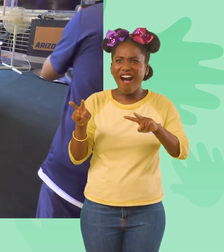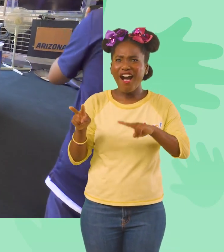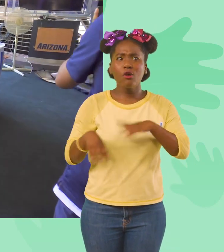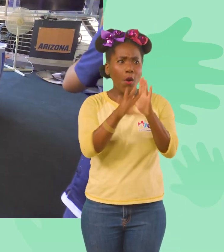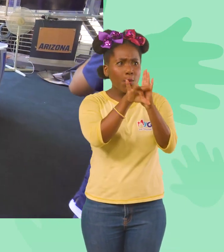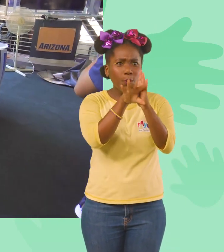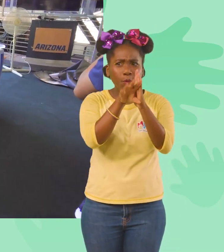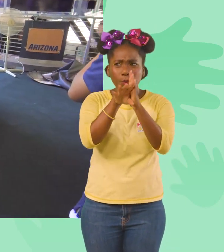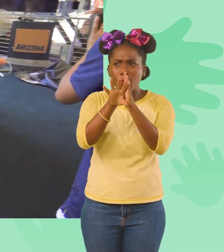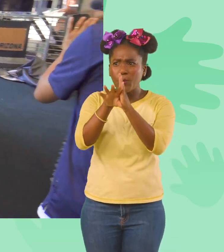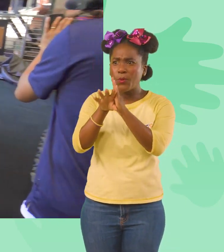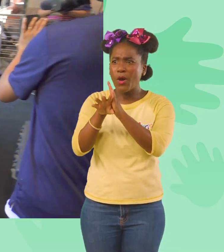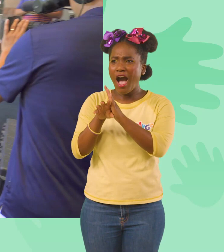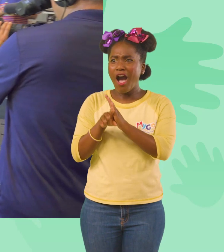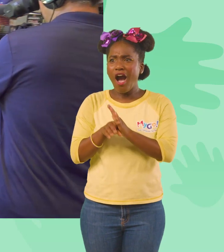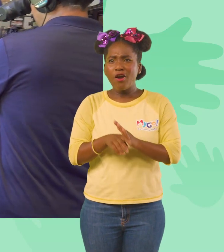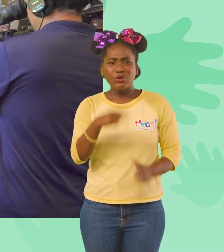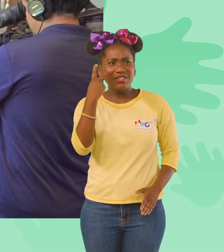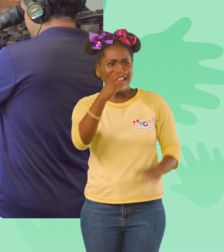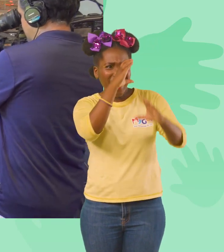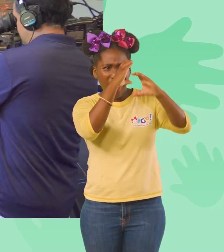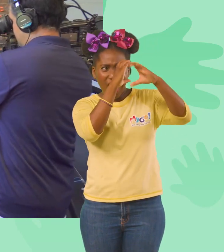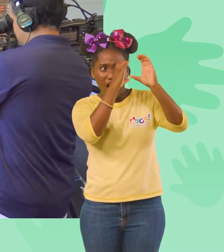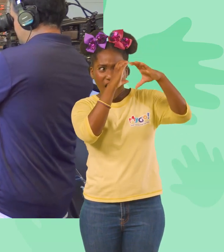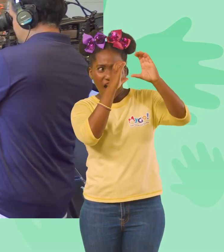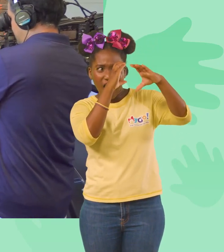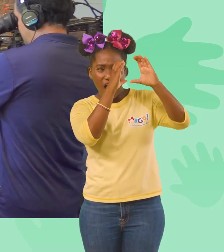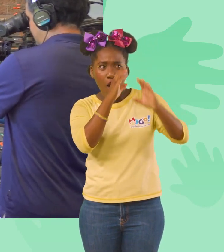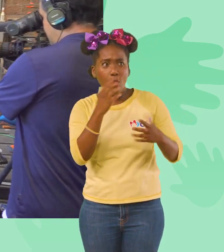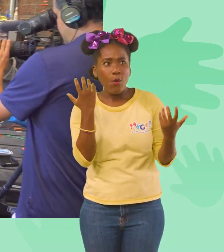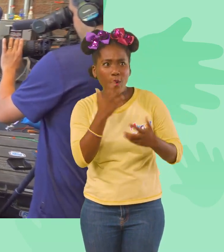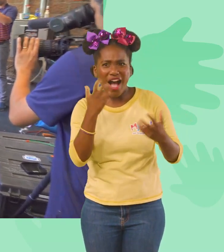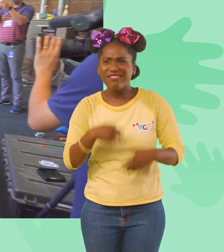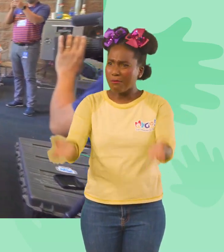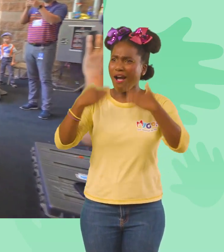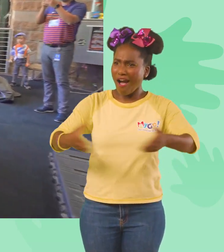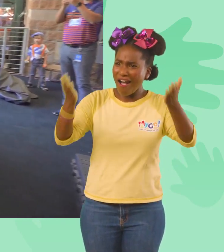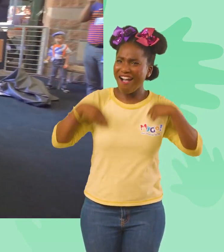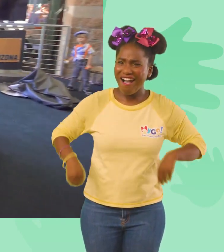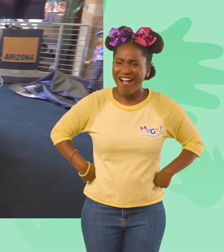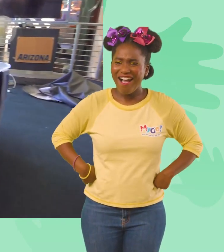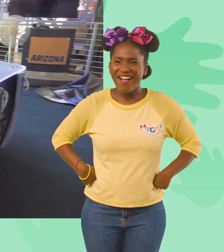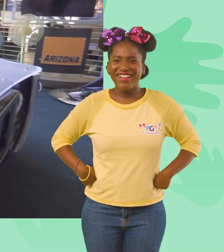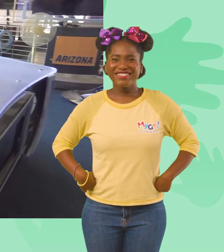their show at. Oh, look, a camera. Oh, whoa. Hey, come over here.